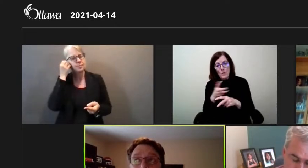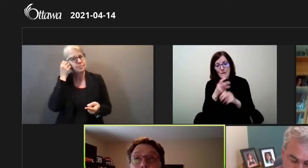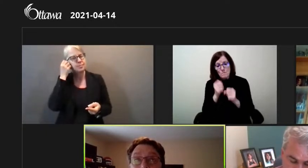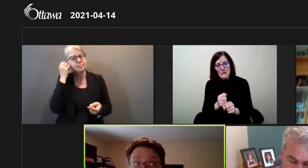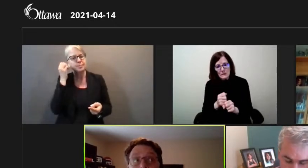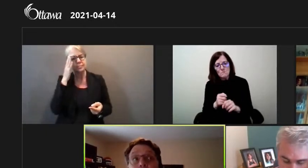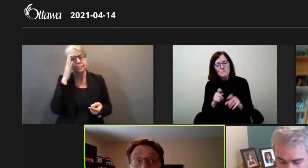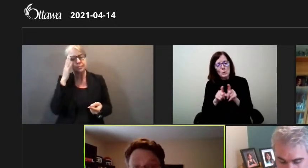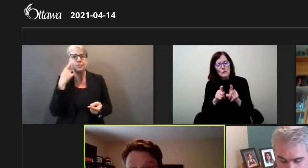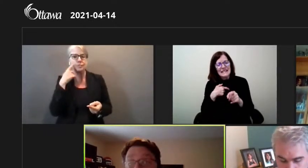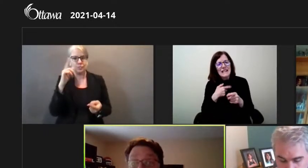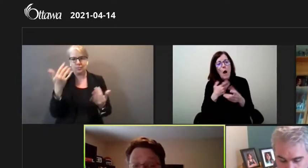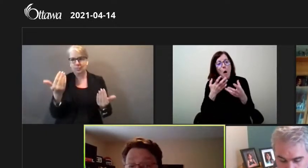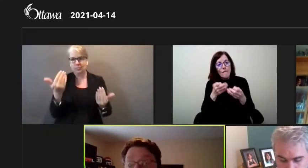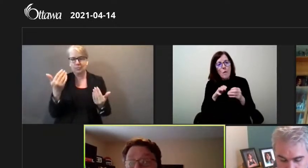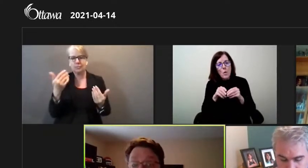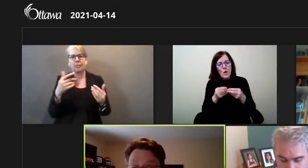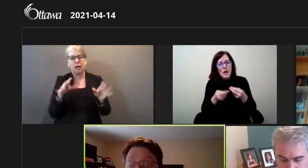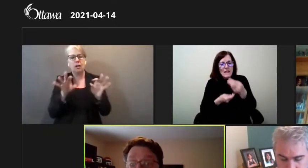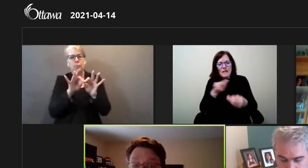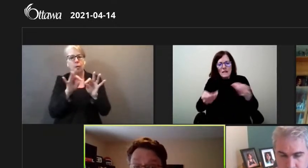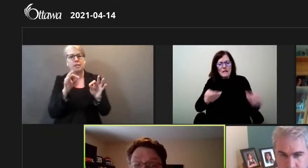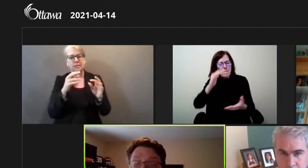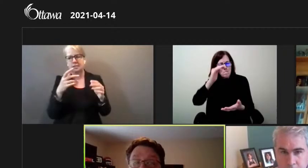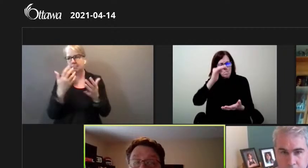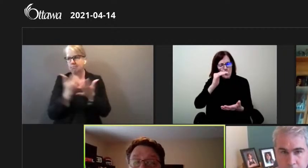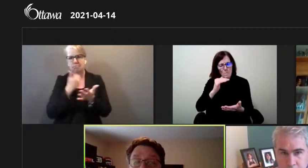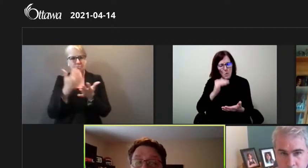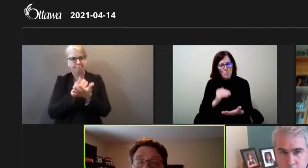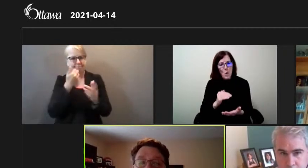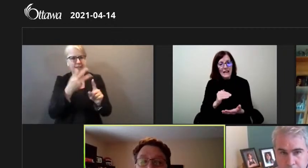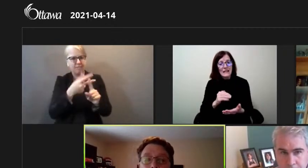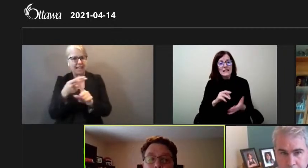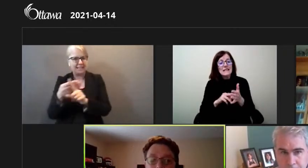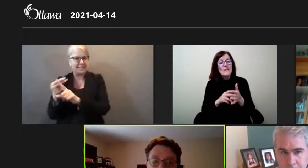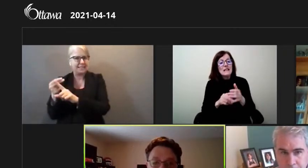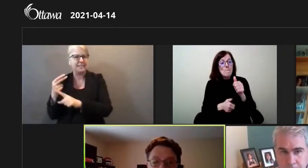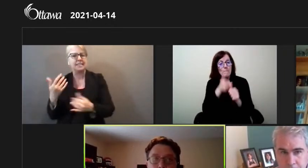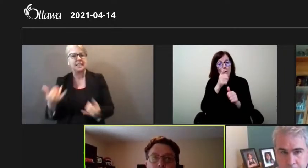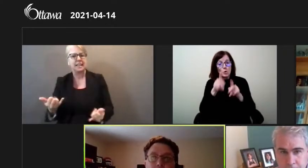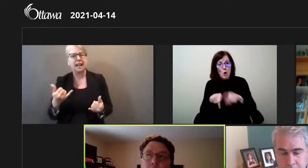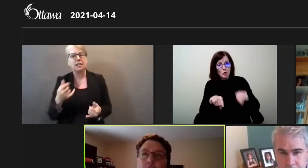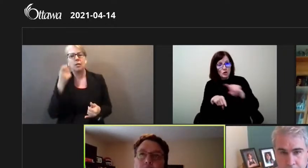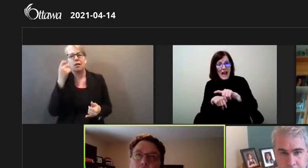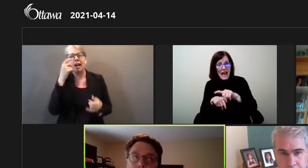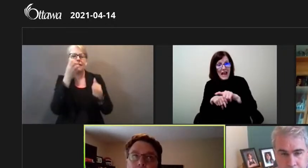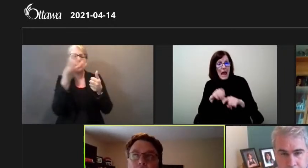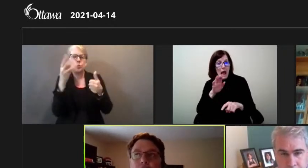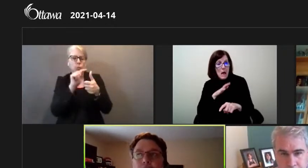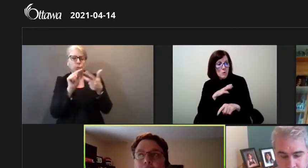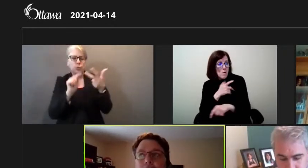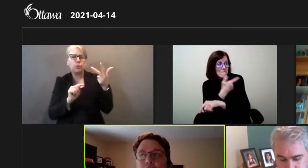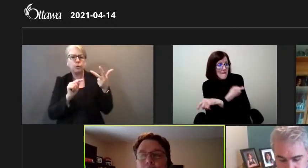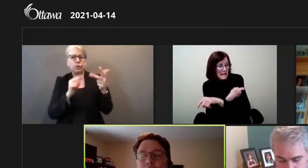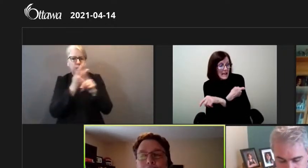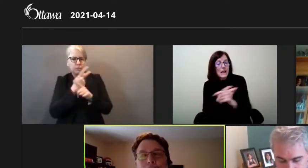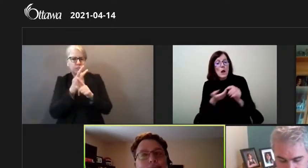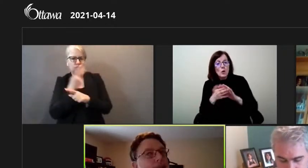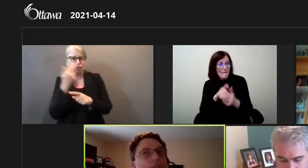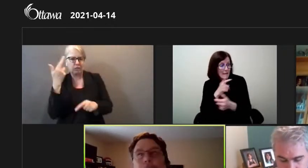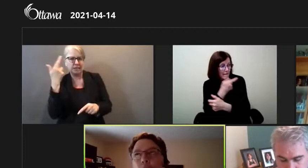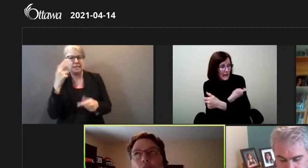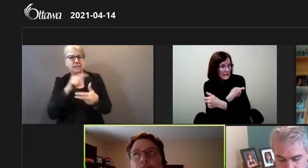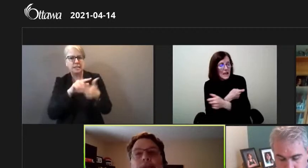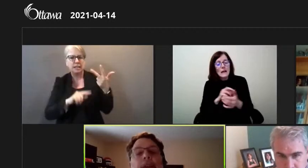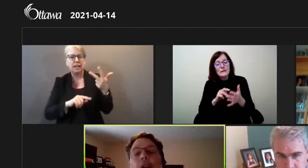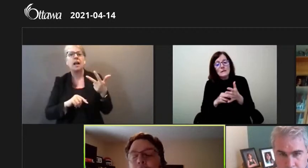and in the meantime, vaccinating people along the way. So I think there'll be a few variables. I mean, I think the other thing is